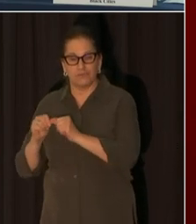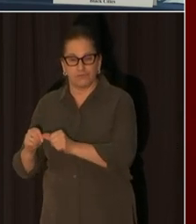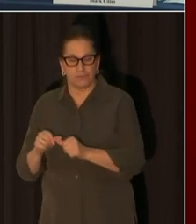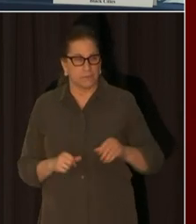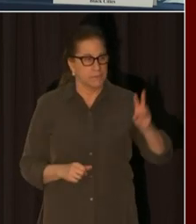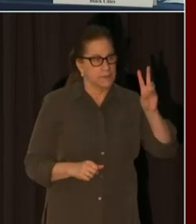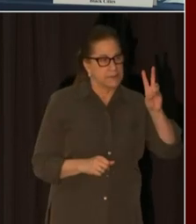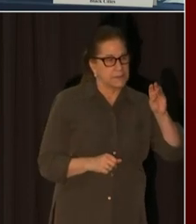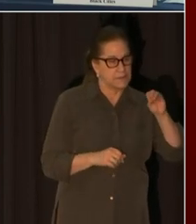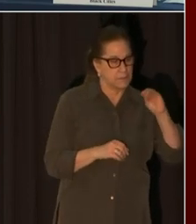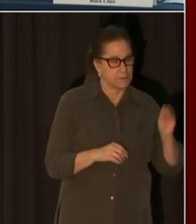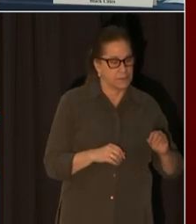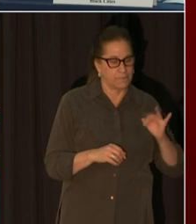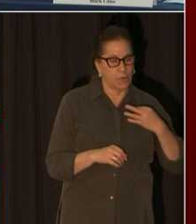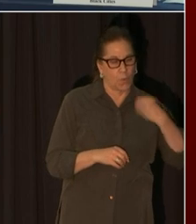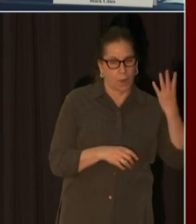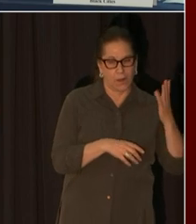To be clear,